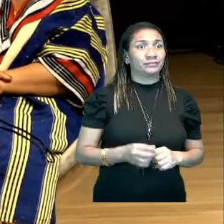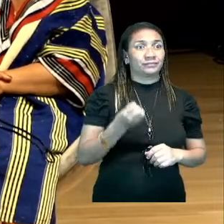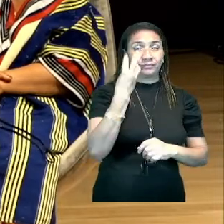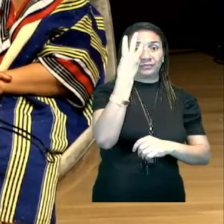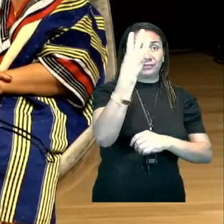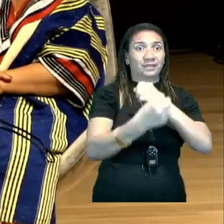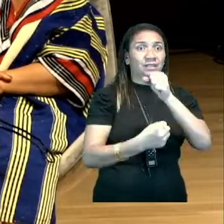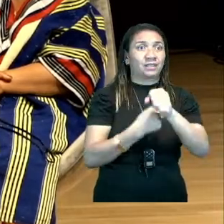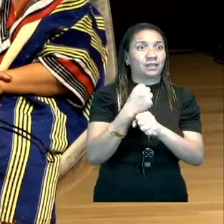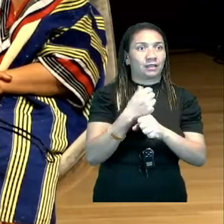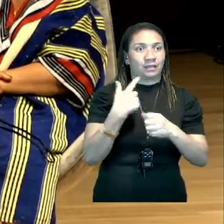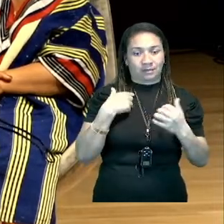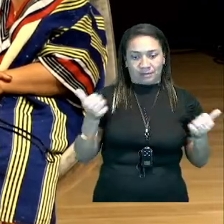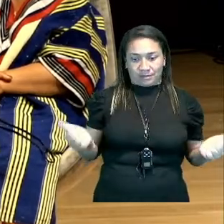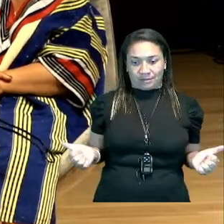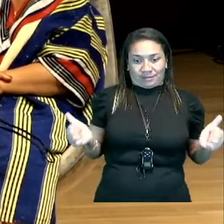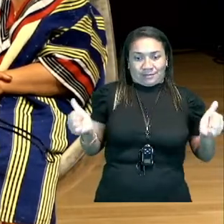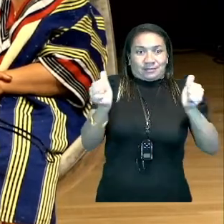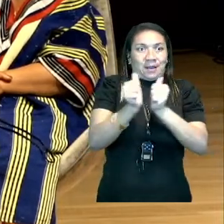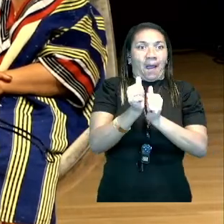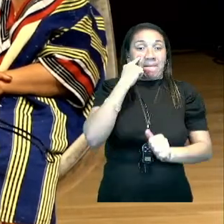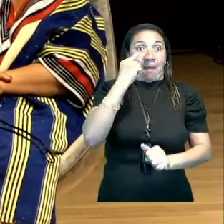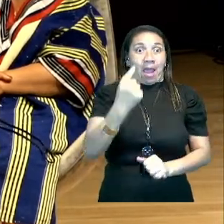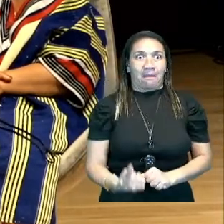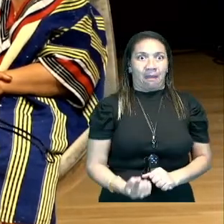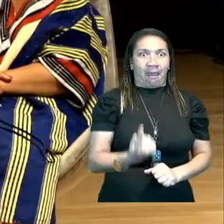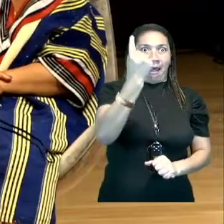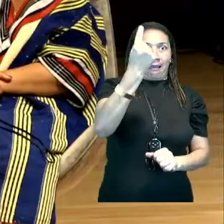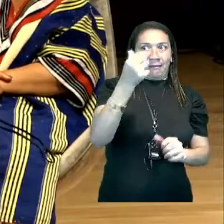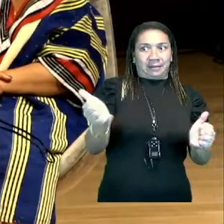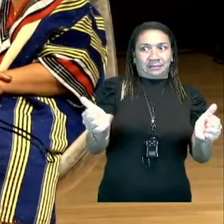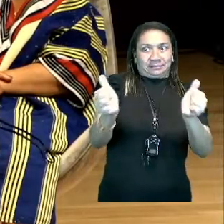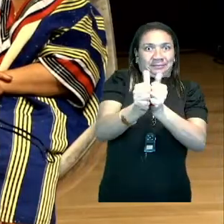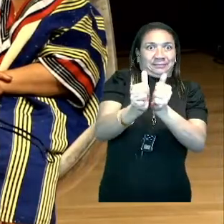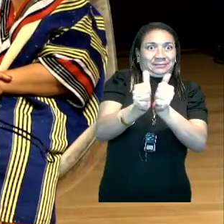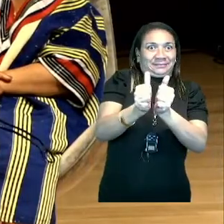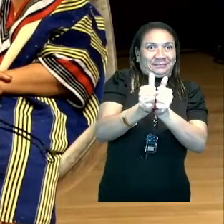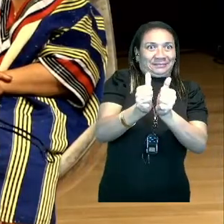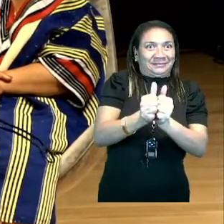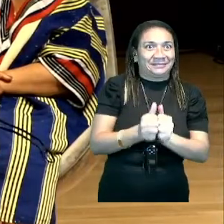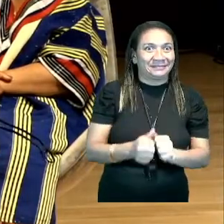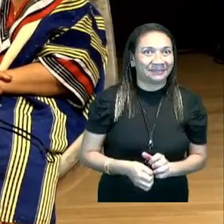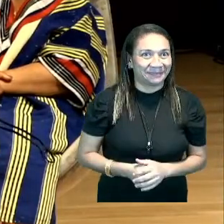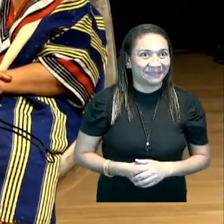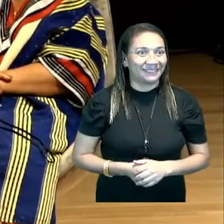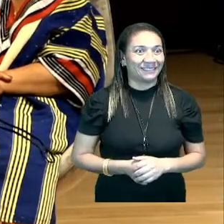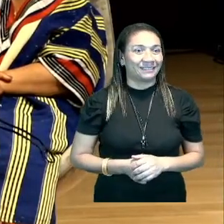after 3 years, for the first time, they're here with me in a public event.